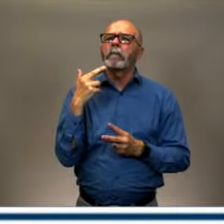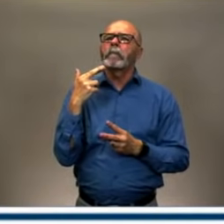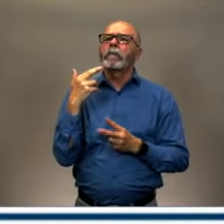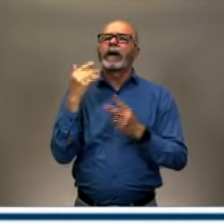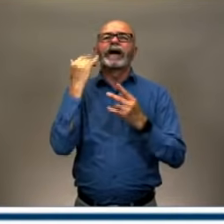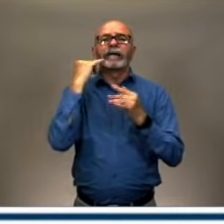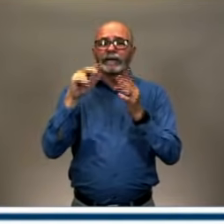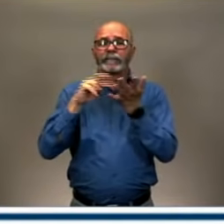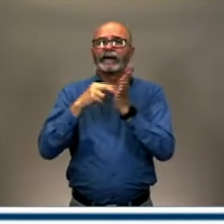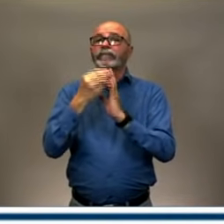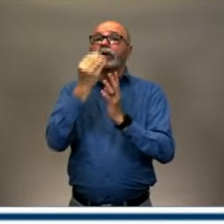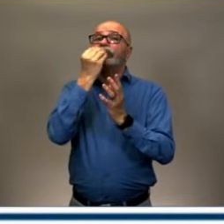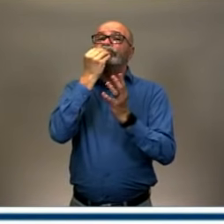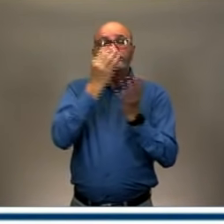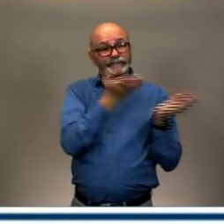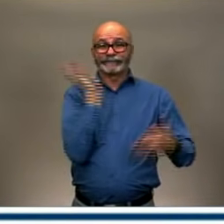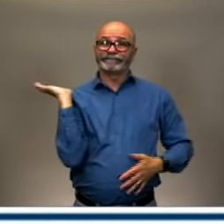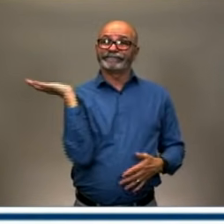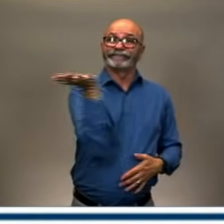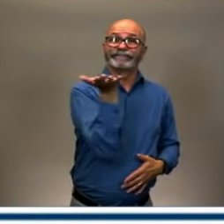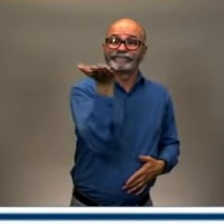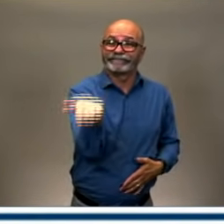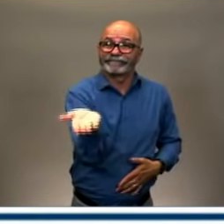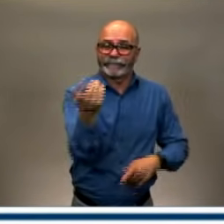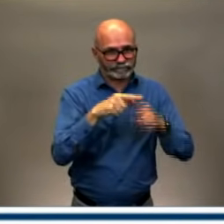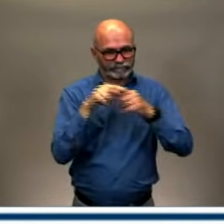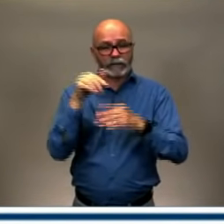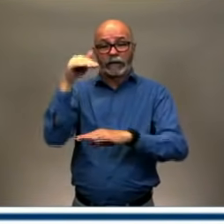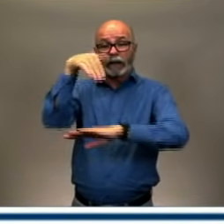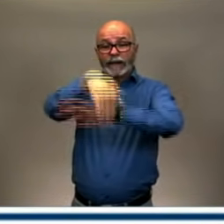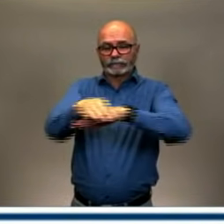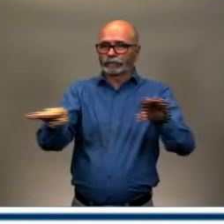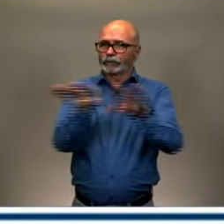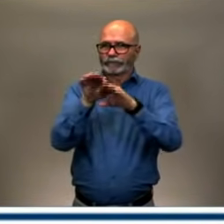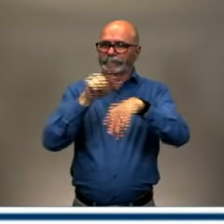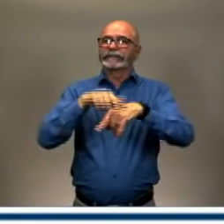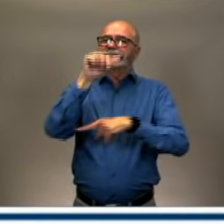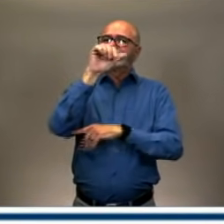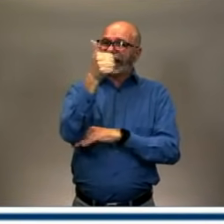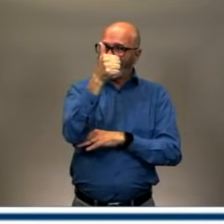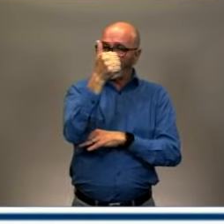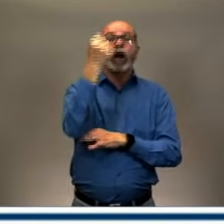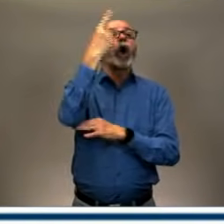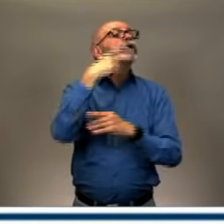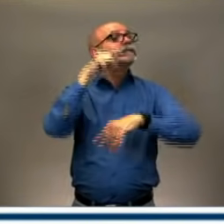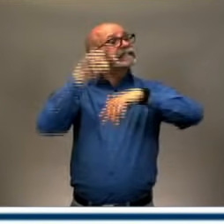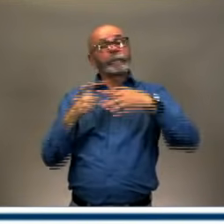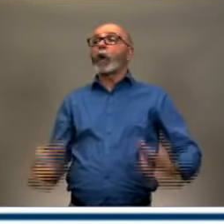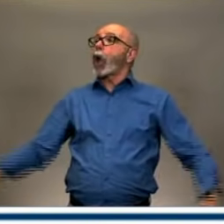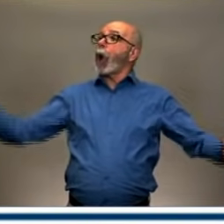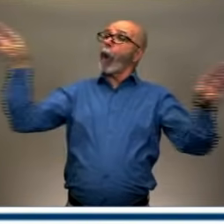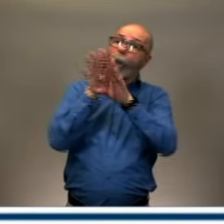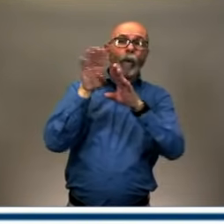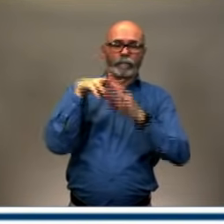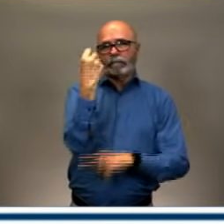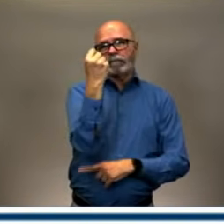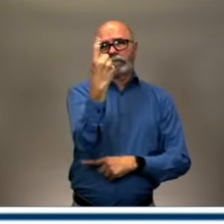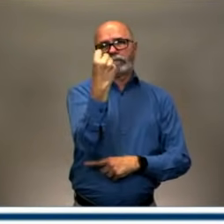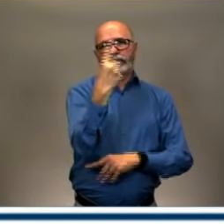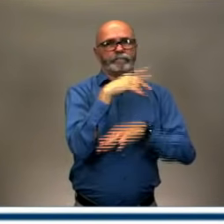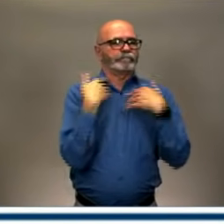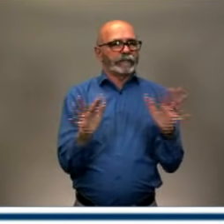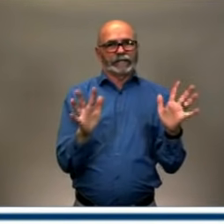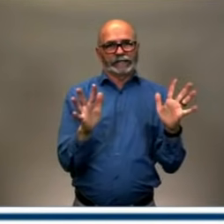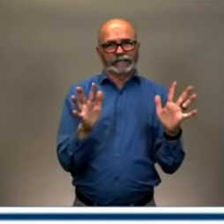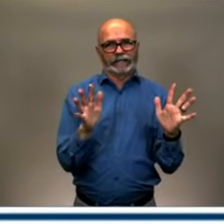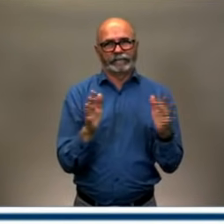beverage service has to end by 10 p.m. and they have to close to in-person dining by 11. And they certainly have to continue to enforce all